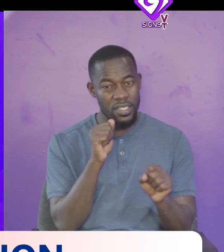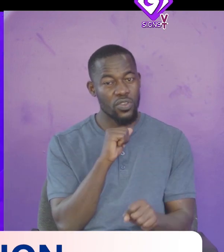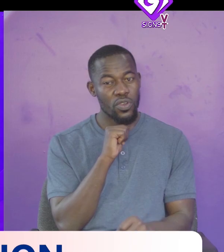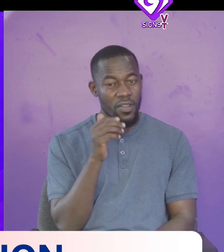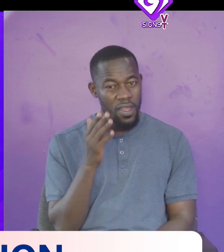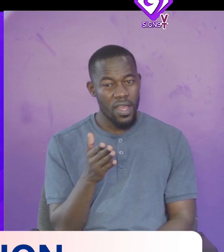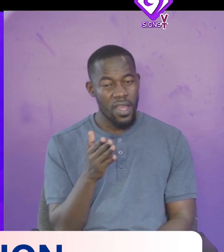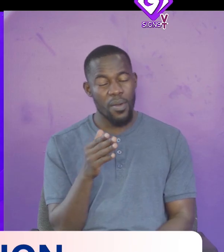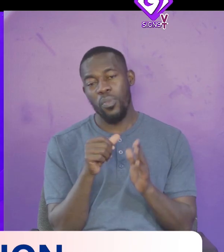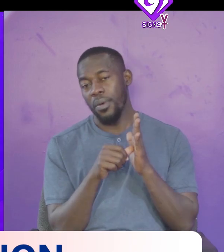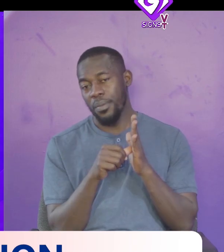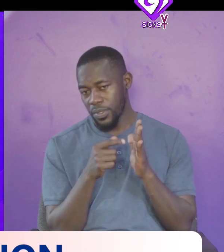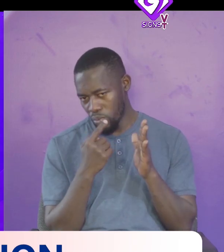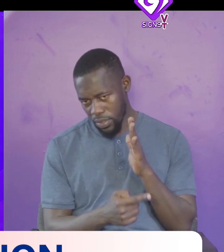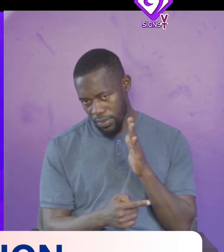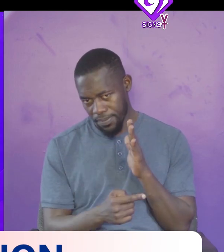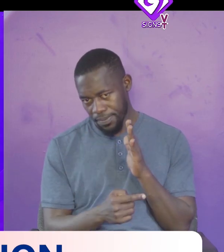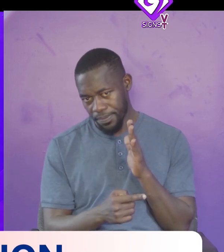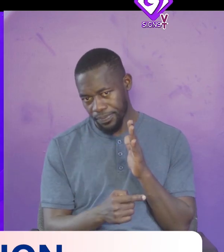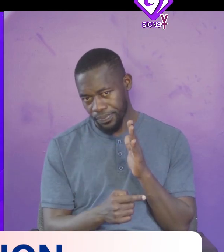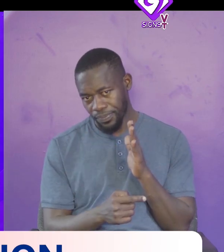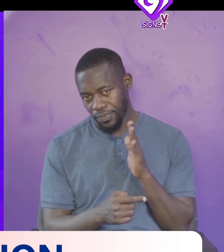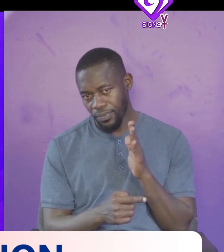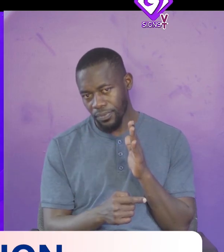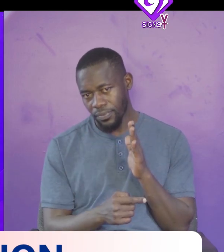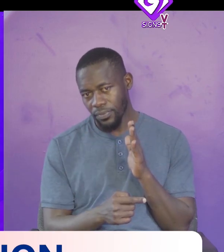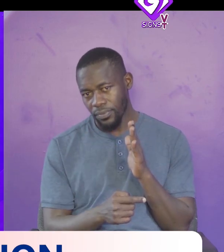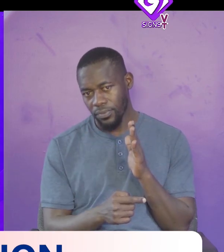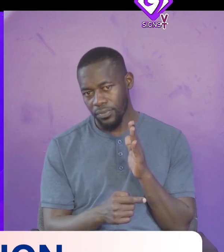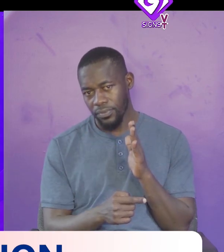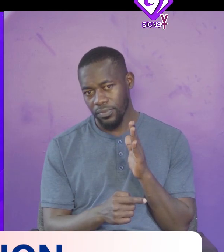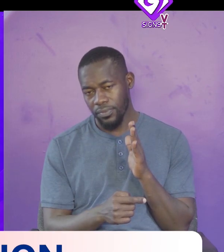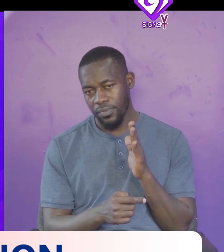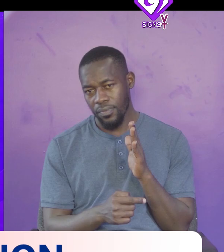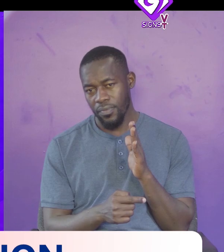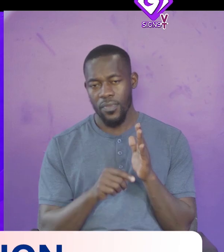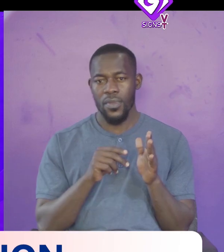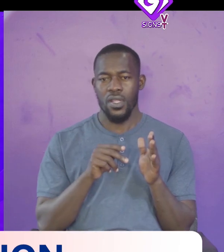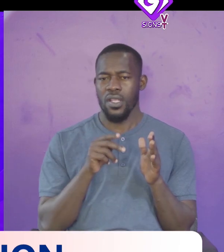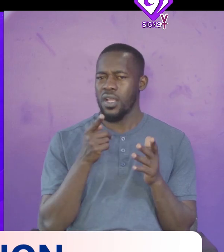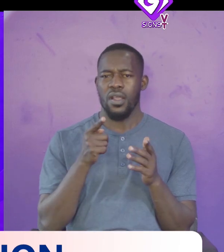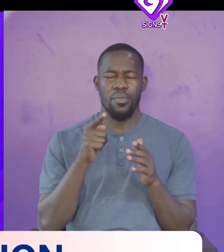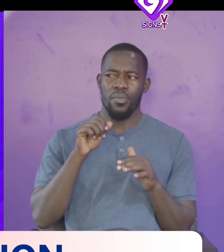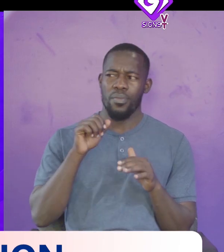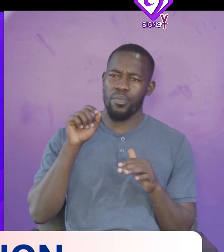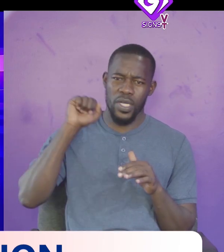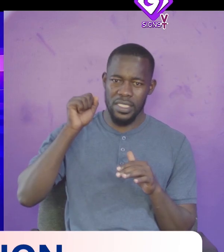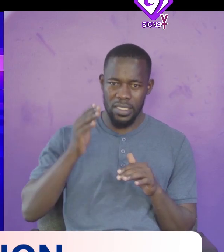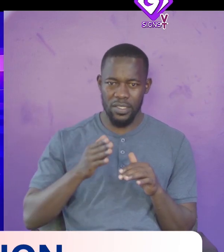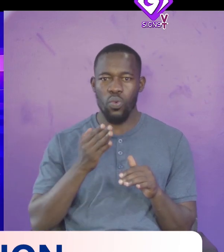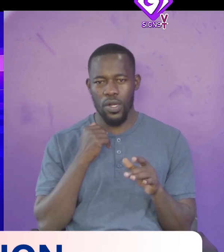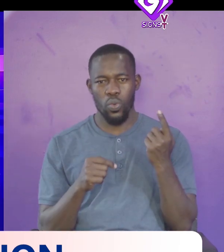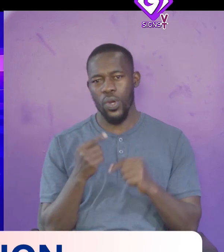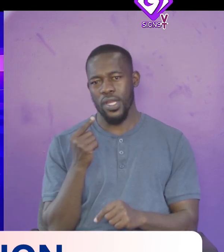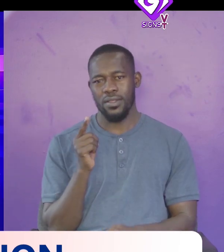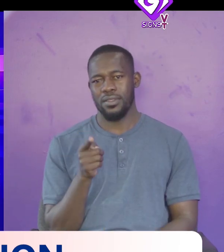is a problem, Jonah. Right. They are attaching a lot of premium on these fights, and this is what we are saying. Right. If